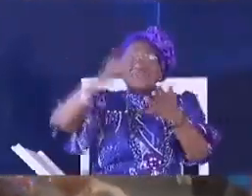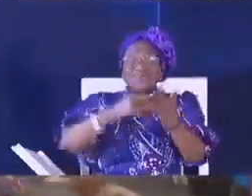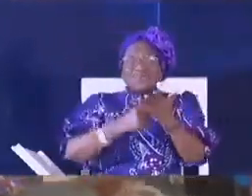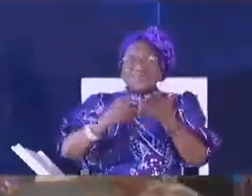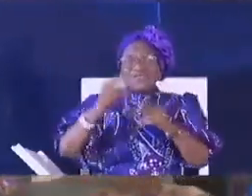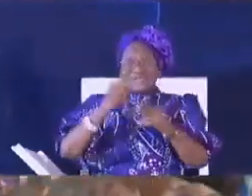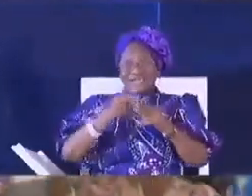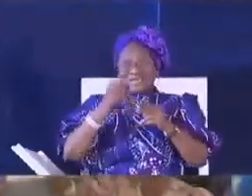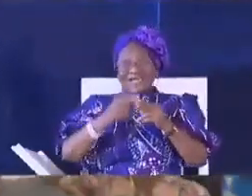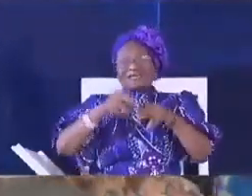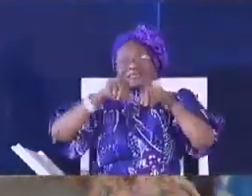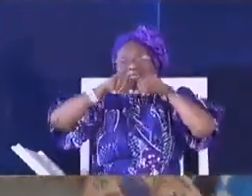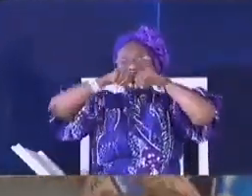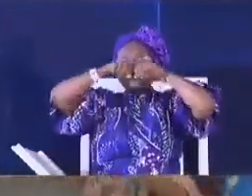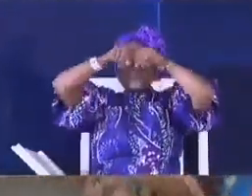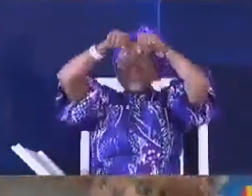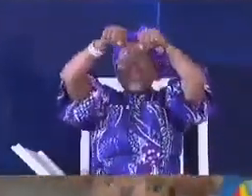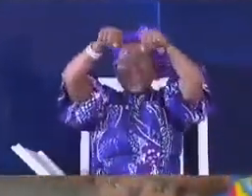Bless his holy name.